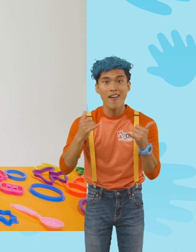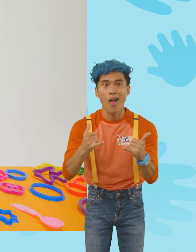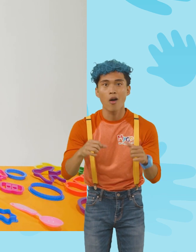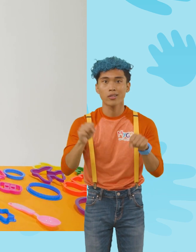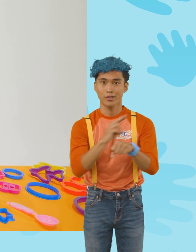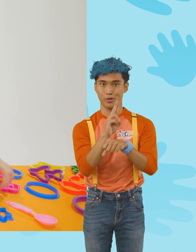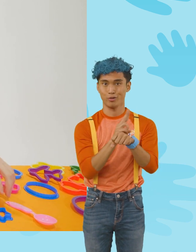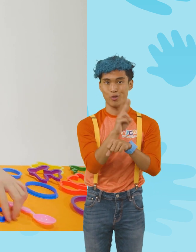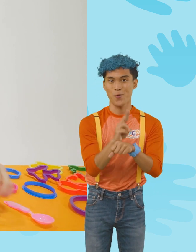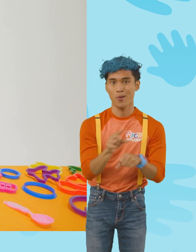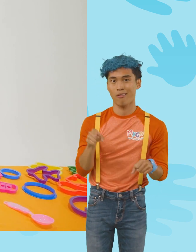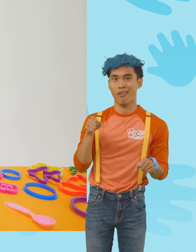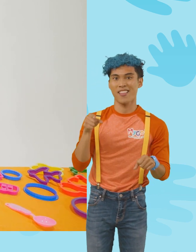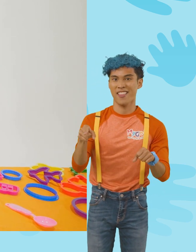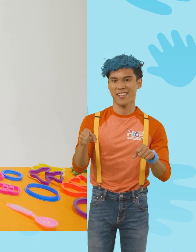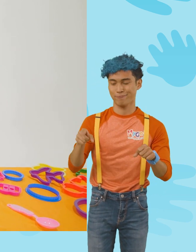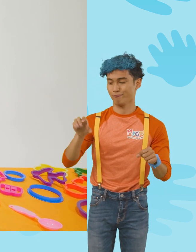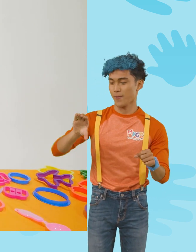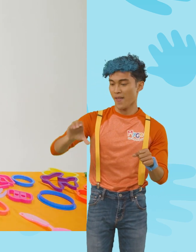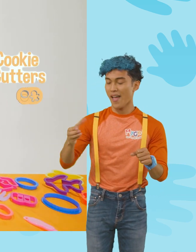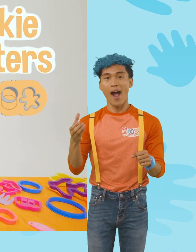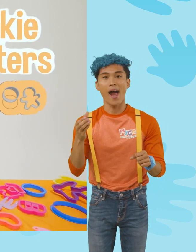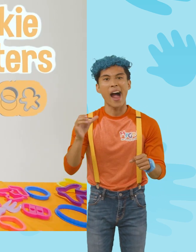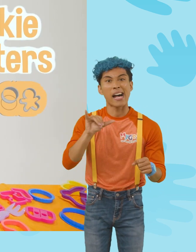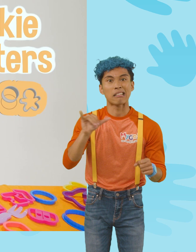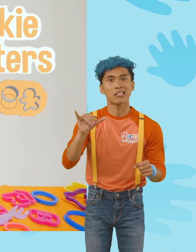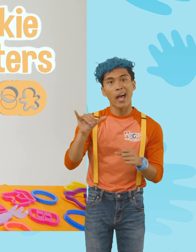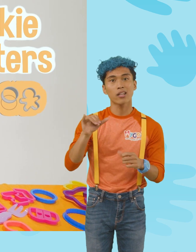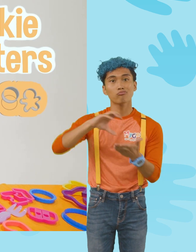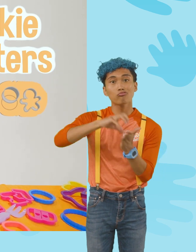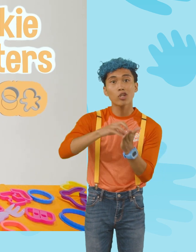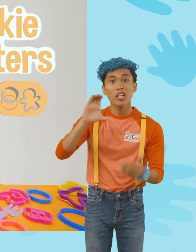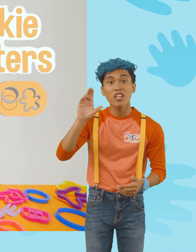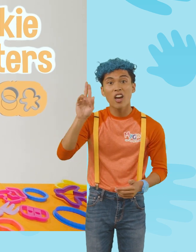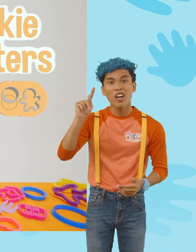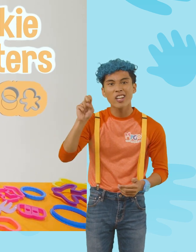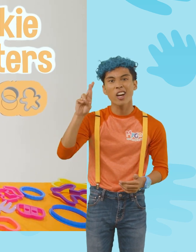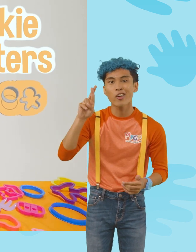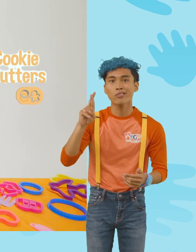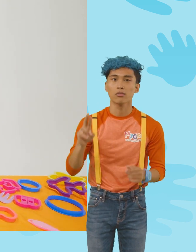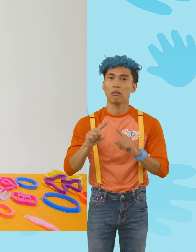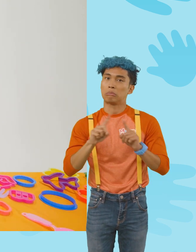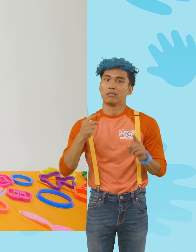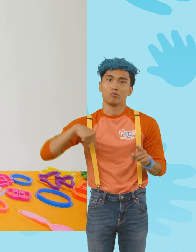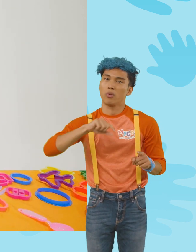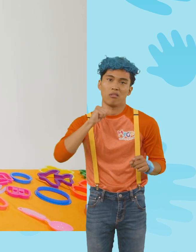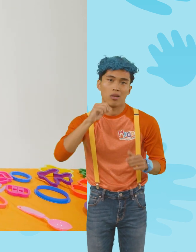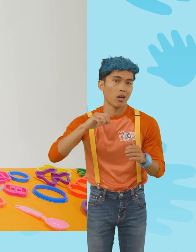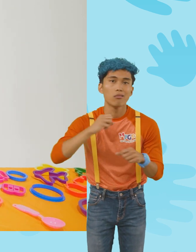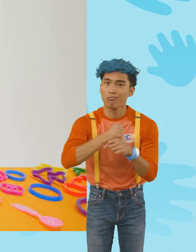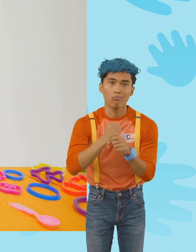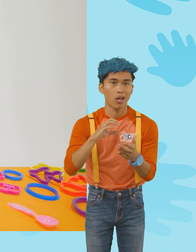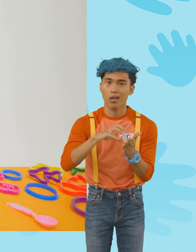you can use these. Yeah, they're like cookie cutters, but these are definitely not cookies that we're